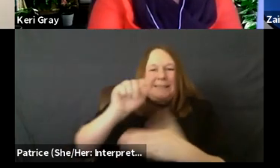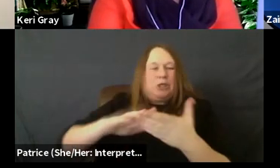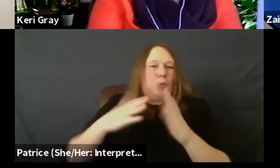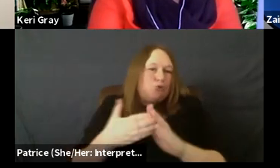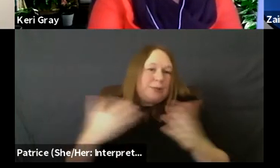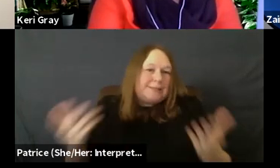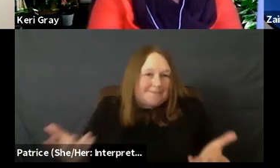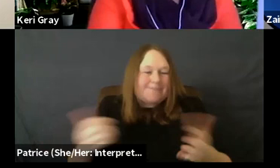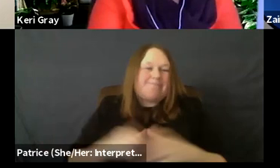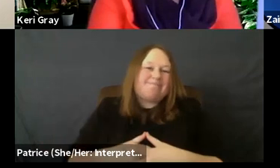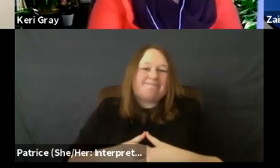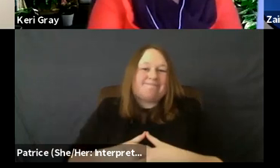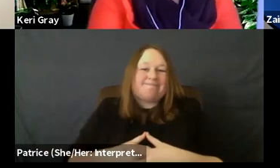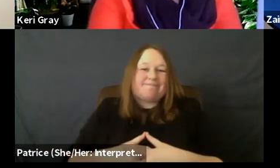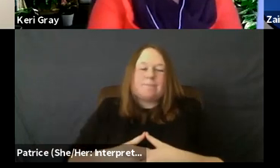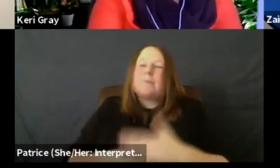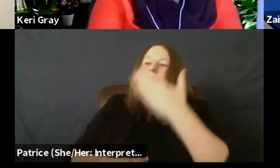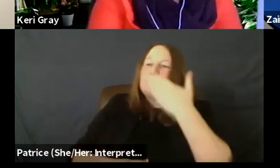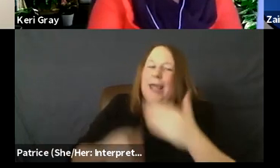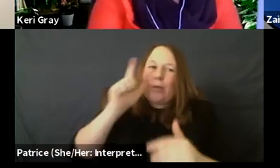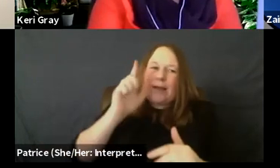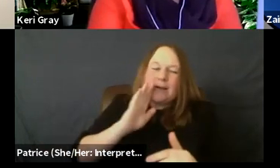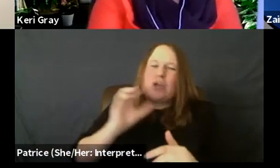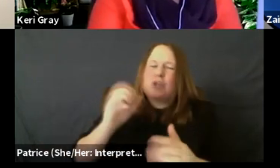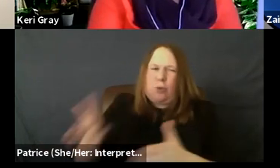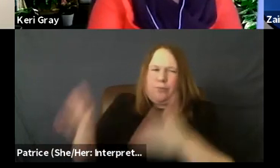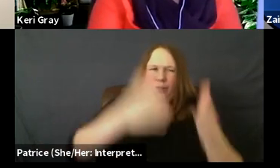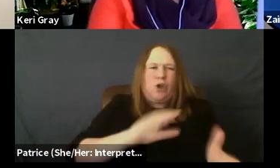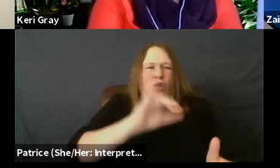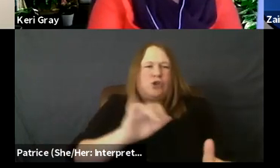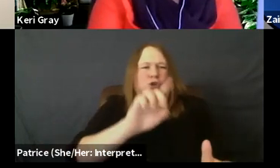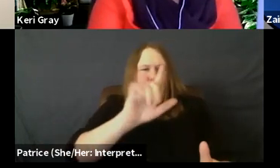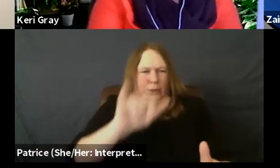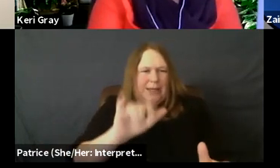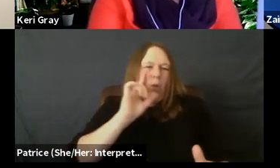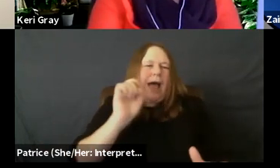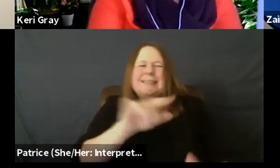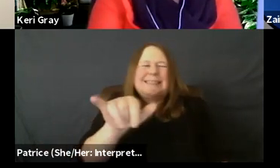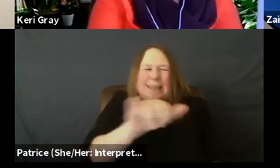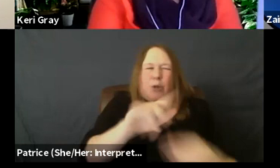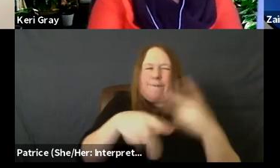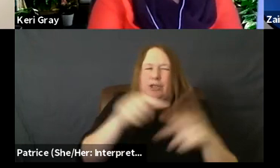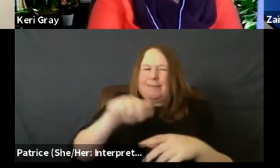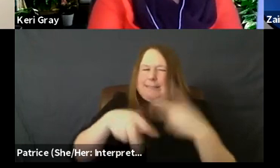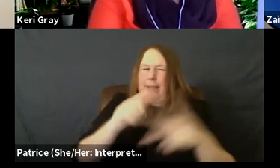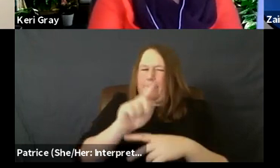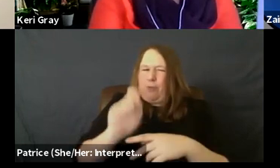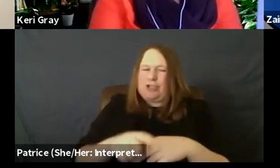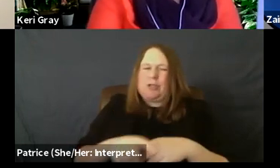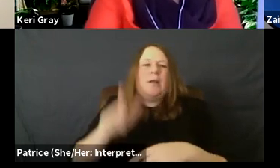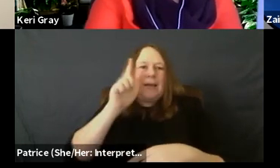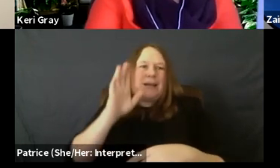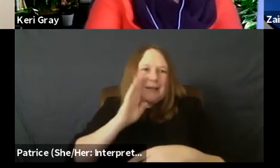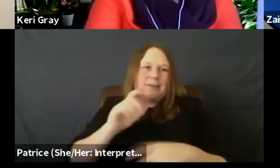communities. Thanks, Lydia. So Judy, wanted to ask you a similar version of this question. Lydia's put a